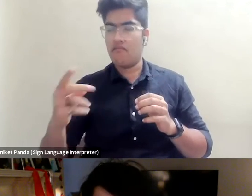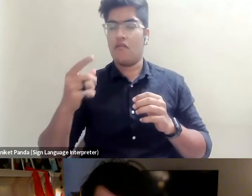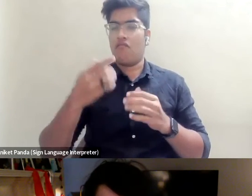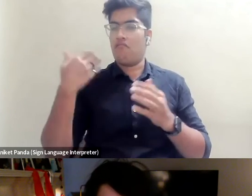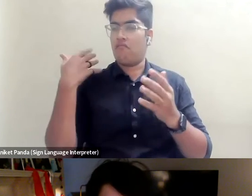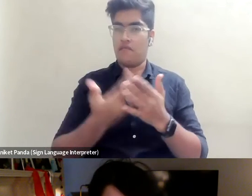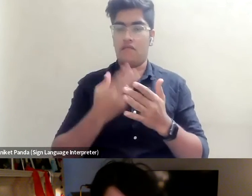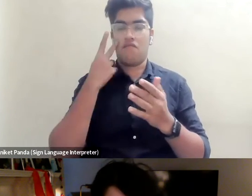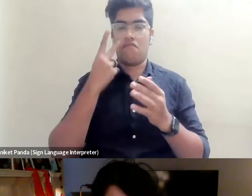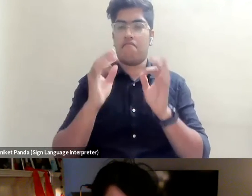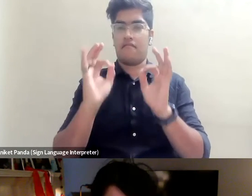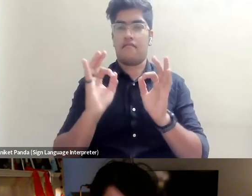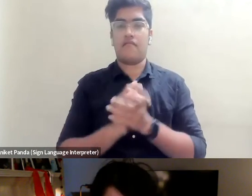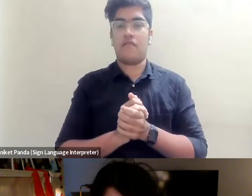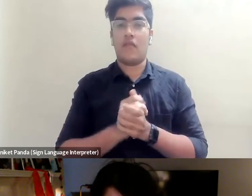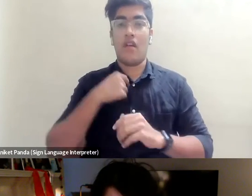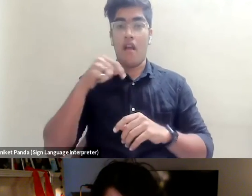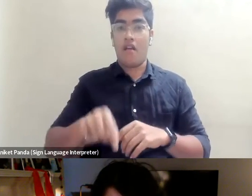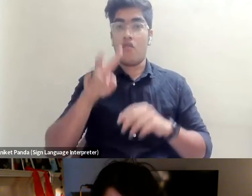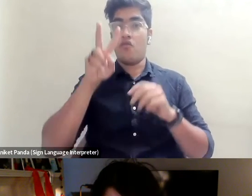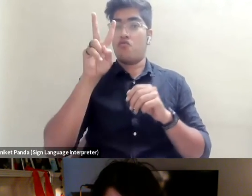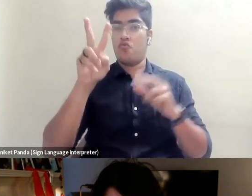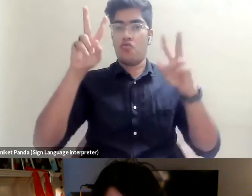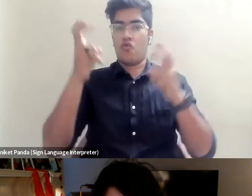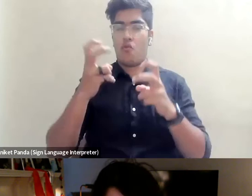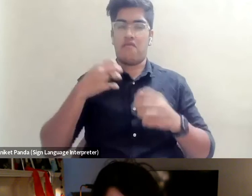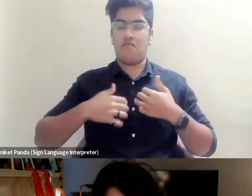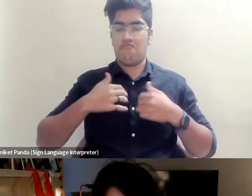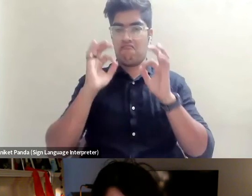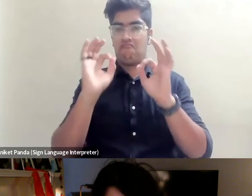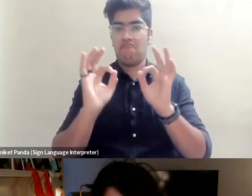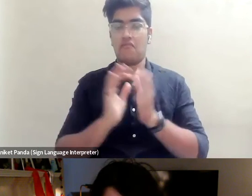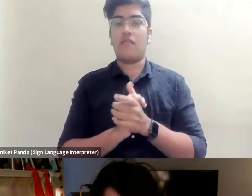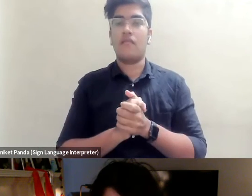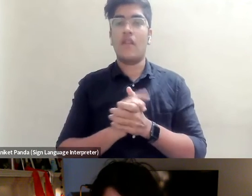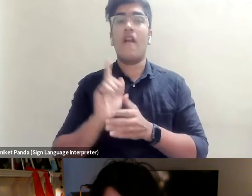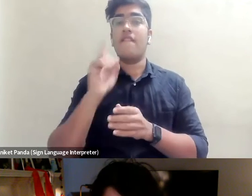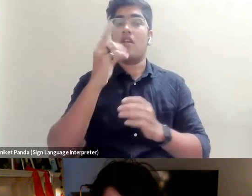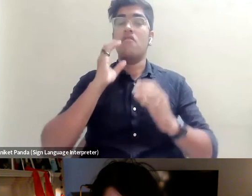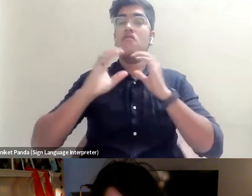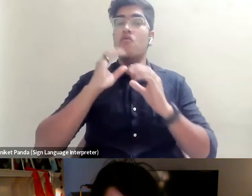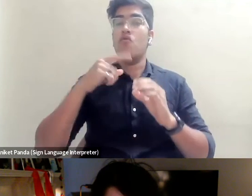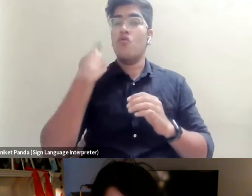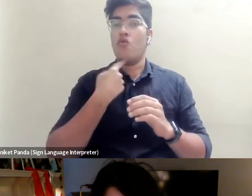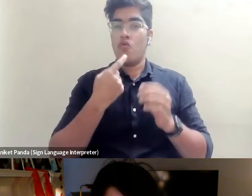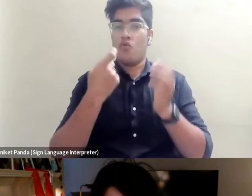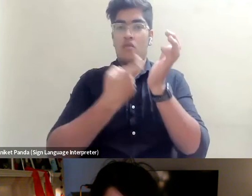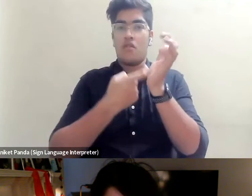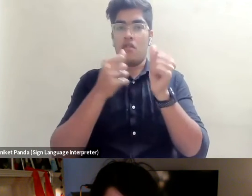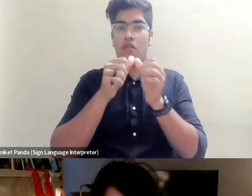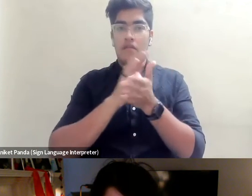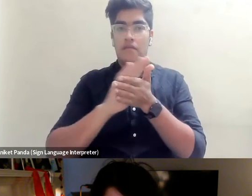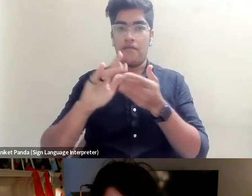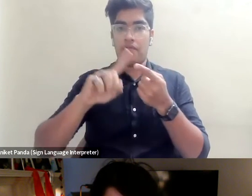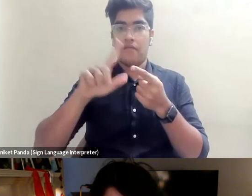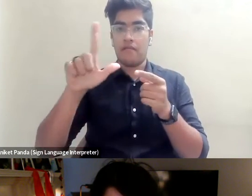have two exciting agenda items. First is a conversation between Rahela and